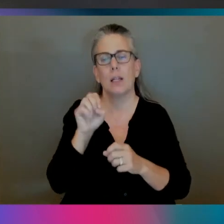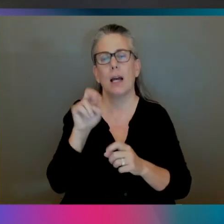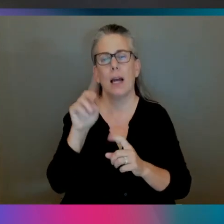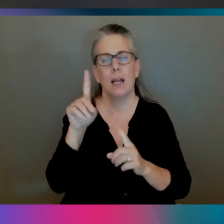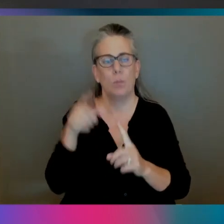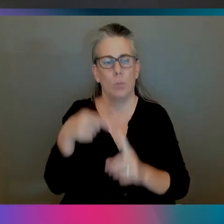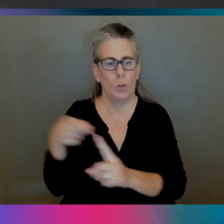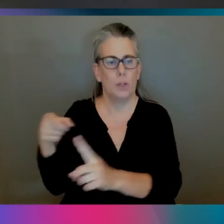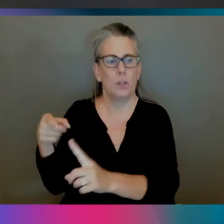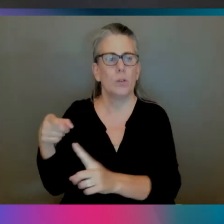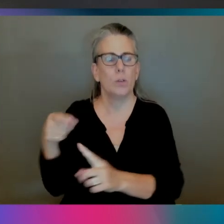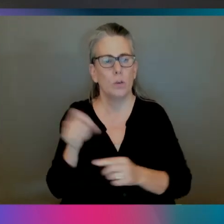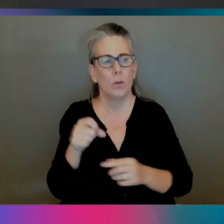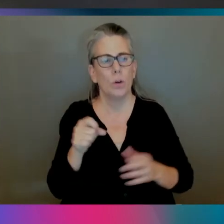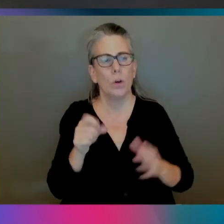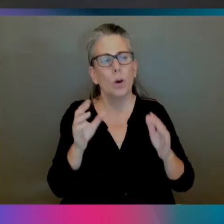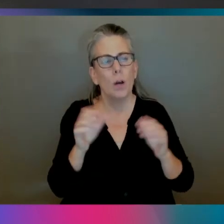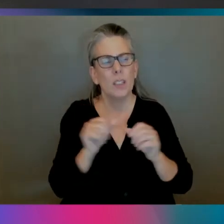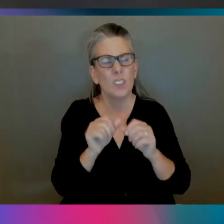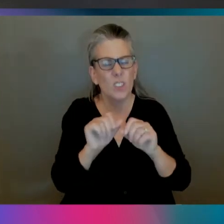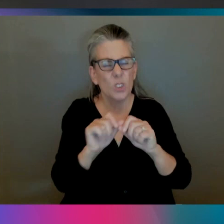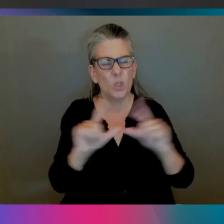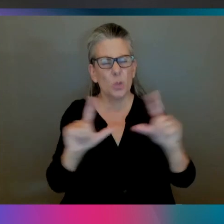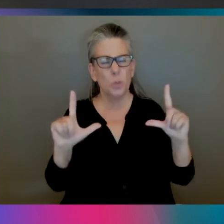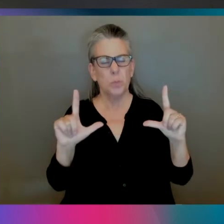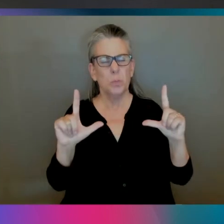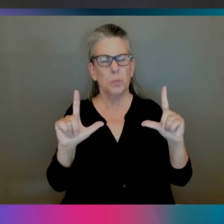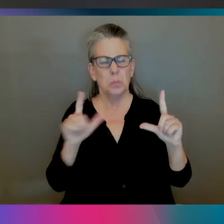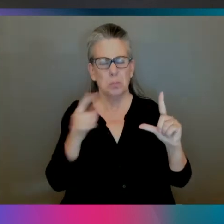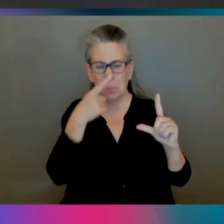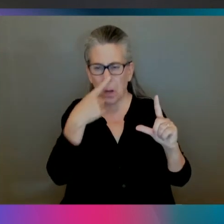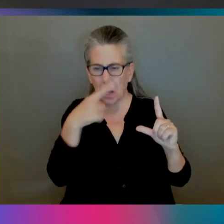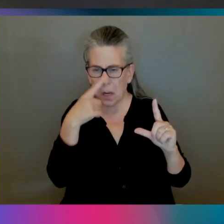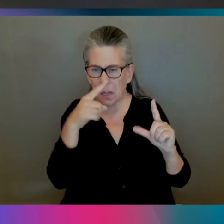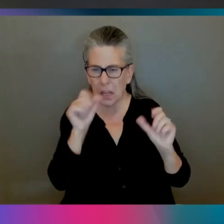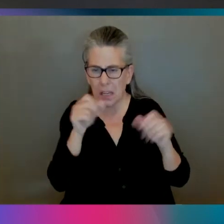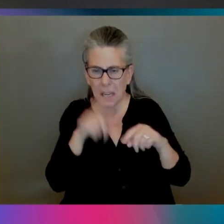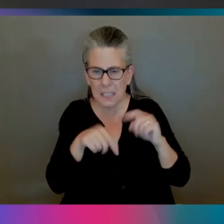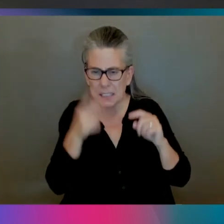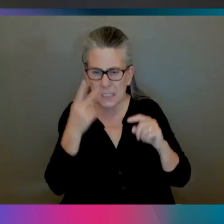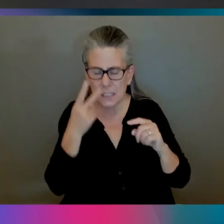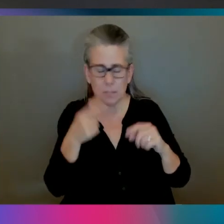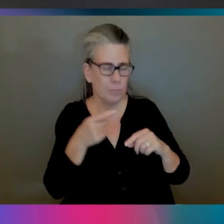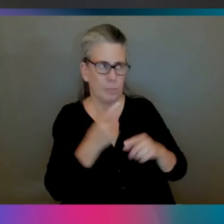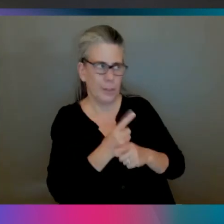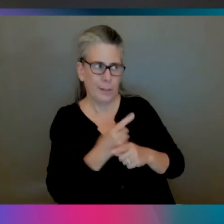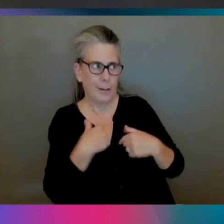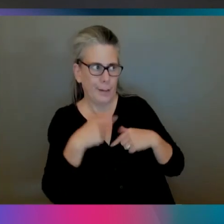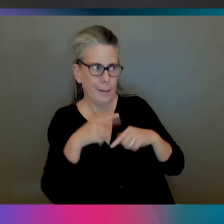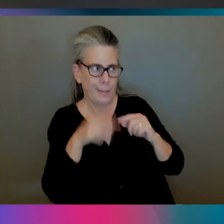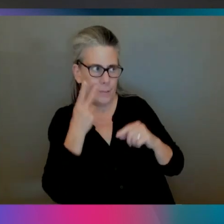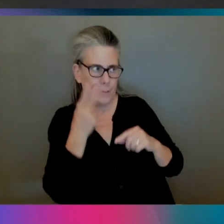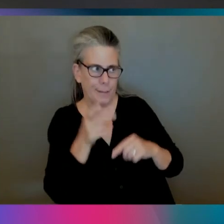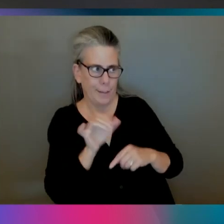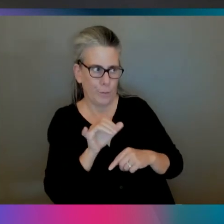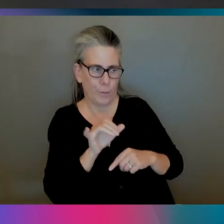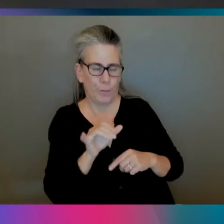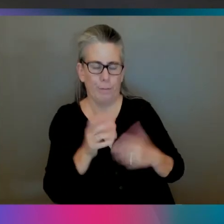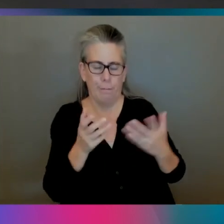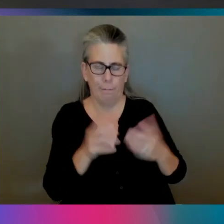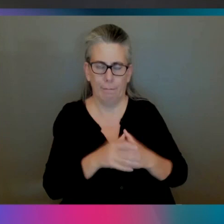Let's zoom that up a little bit. Sure, yeah. If you're able to. Yeah, good idea, because I can't see it from here. So. No, yeah, it's tough for everyone else too.